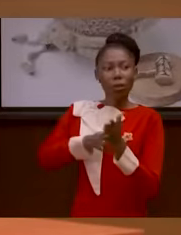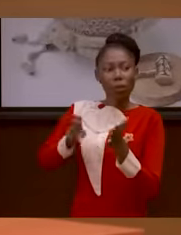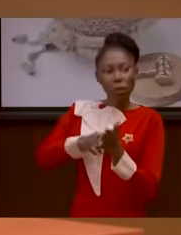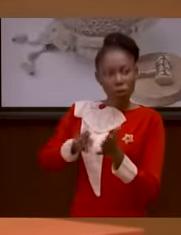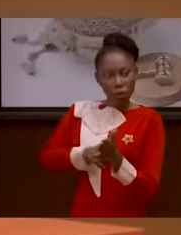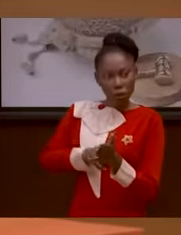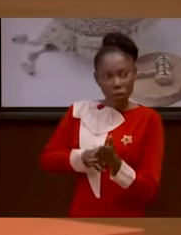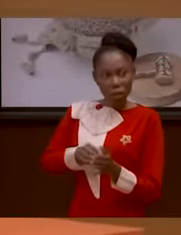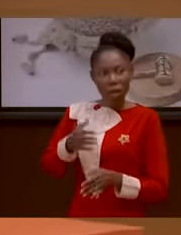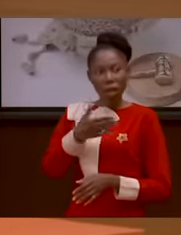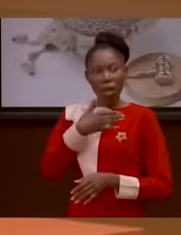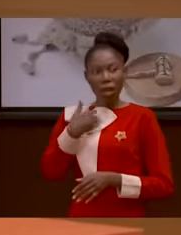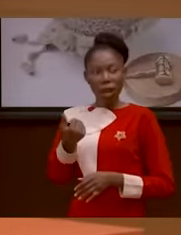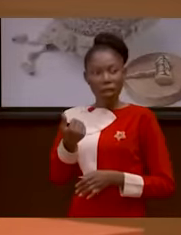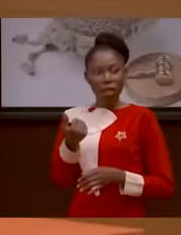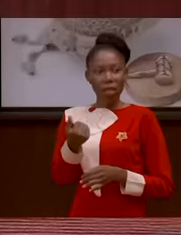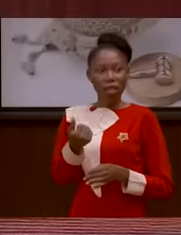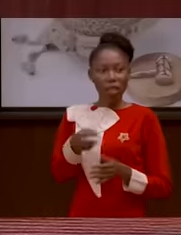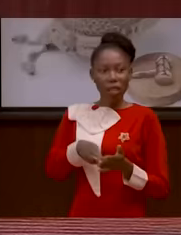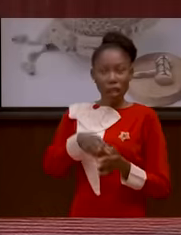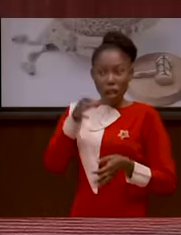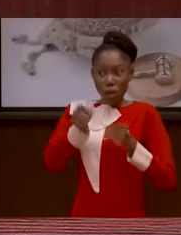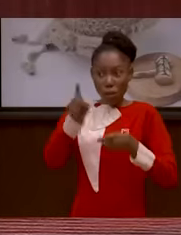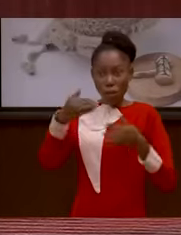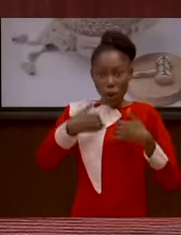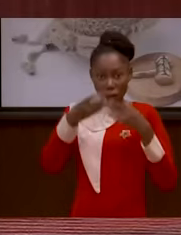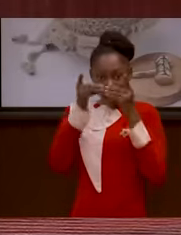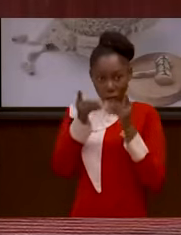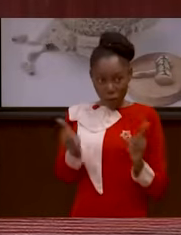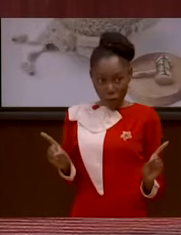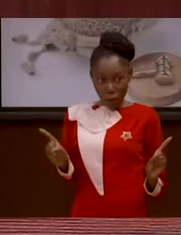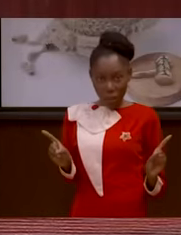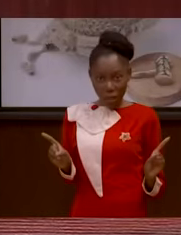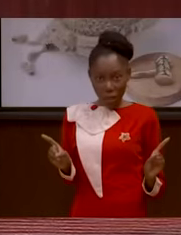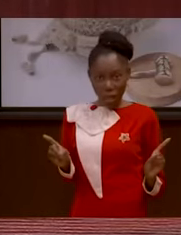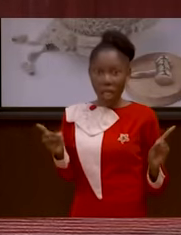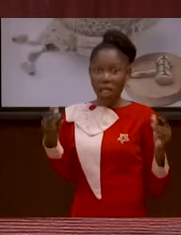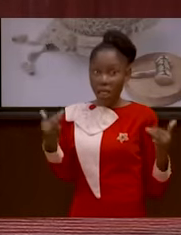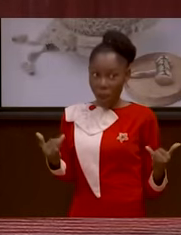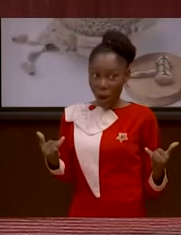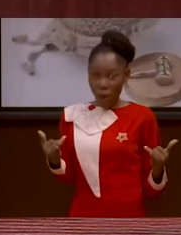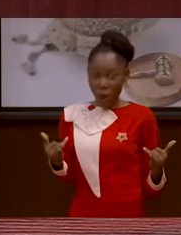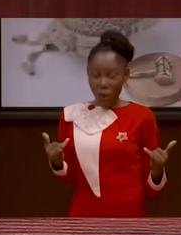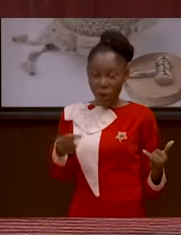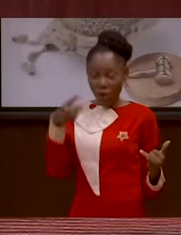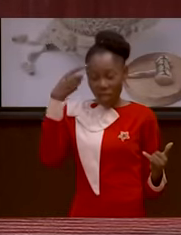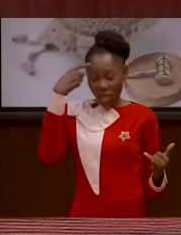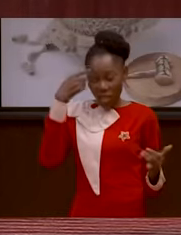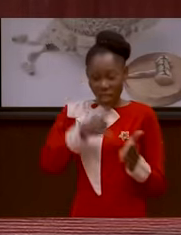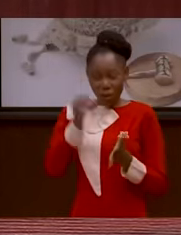think by getting even if you obtain a divorce today, you think that will deny you the